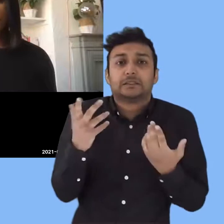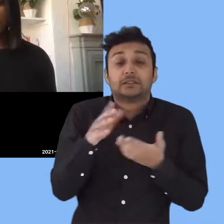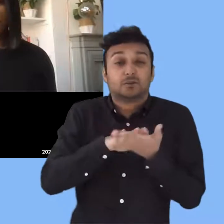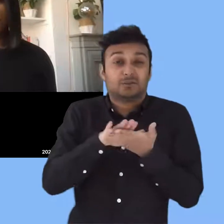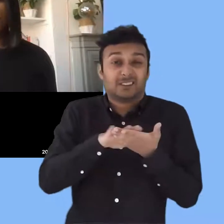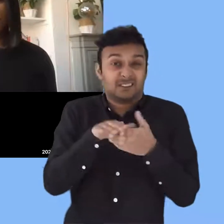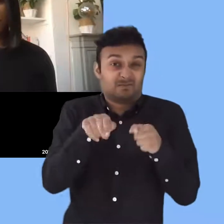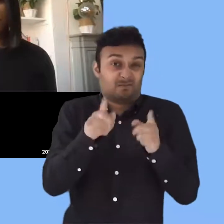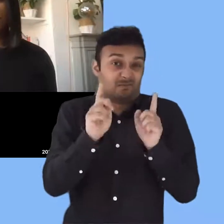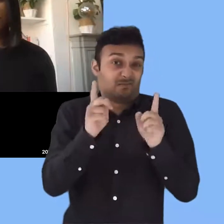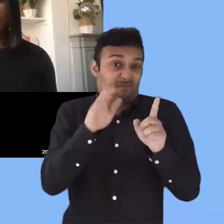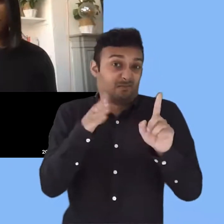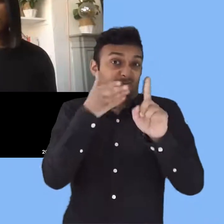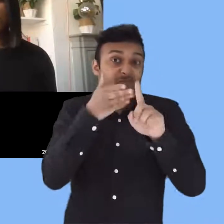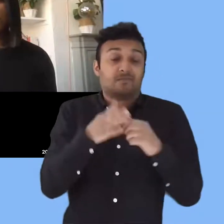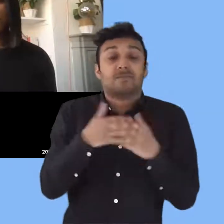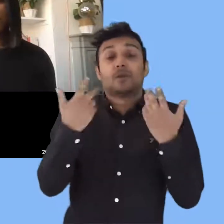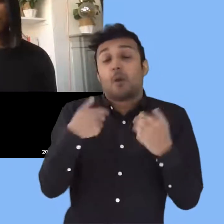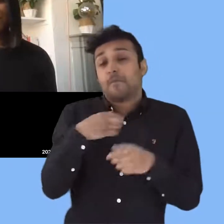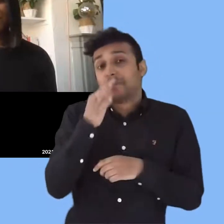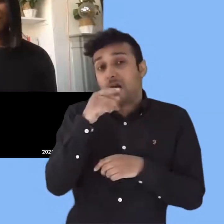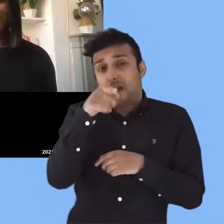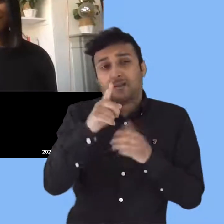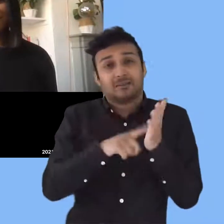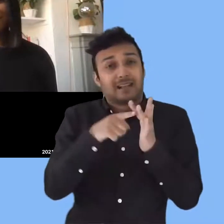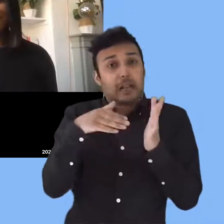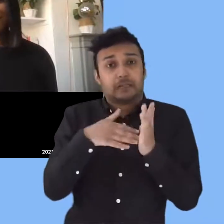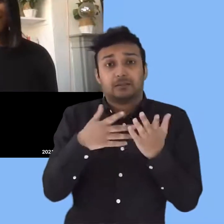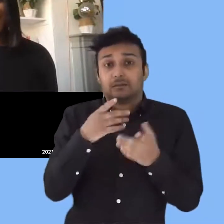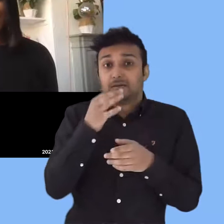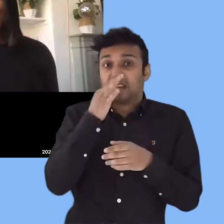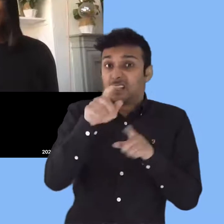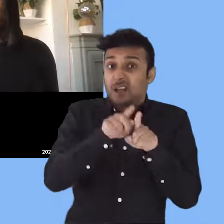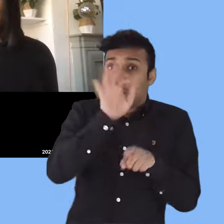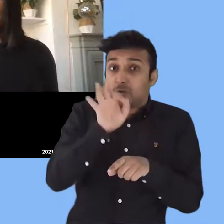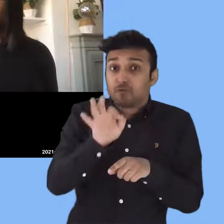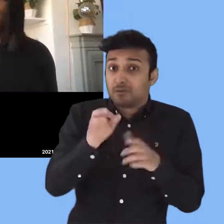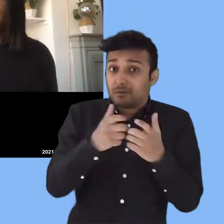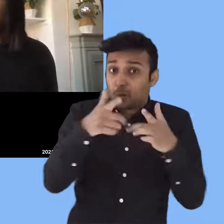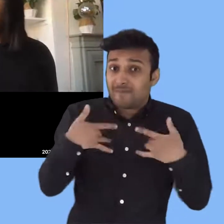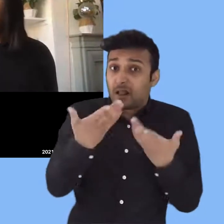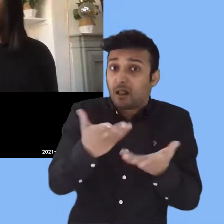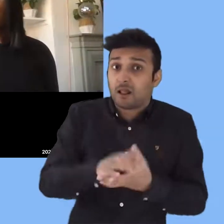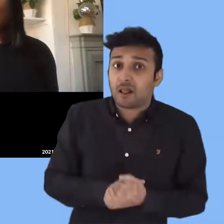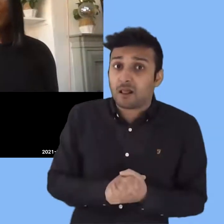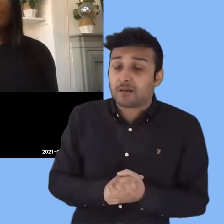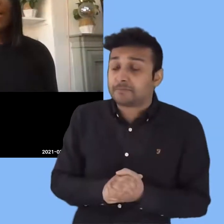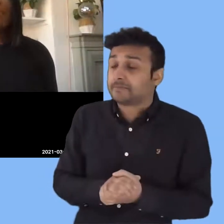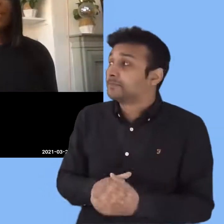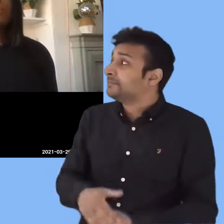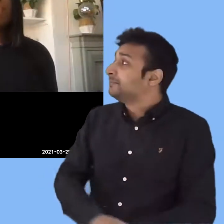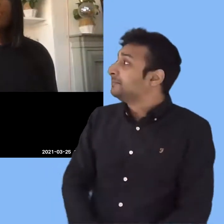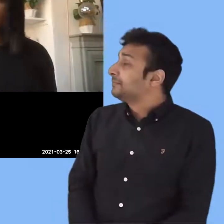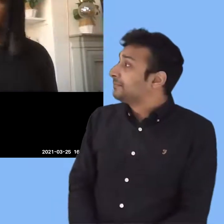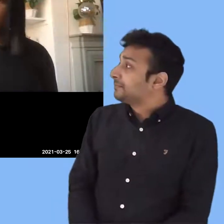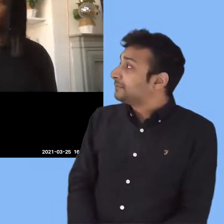And so, Liz, I want to ask you the same question. How are you feeling in this moment? It's really good to kind of have